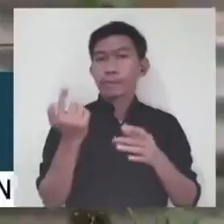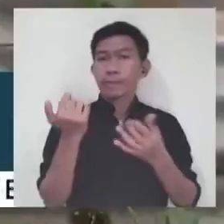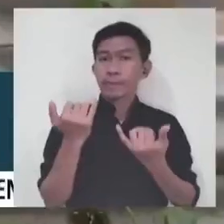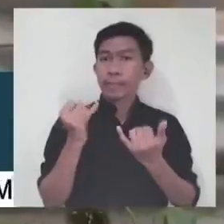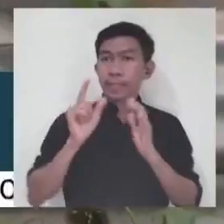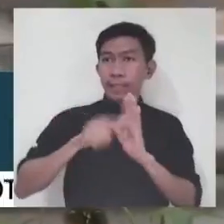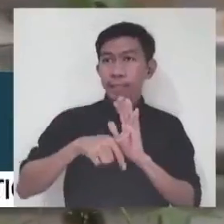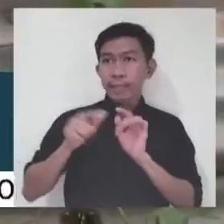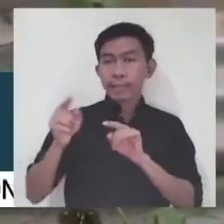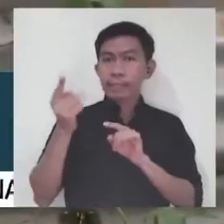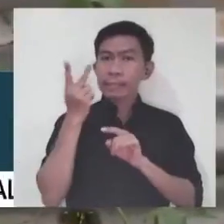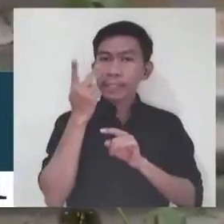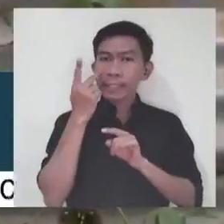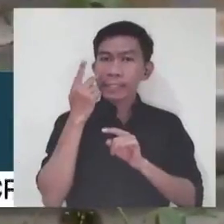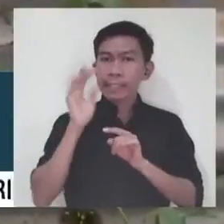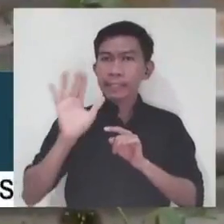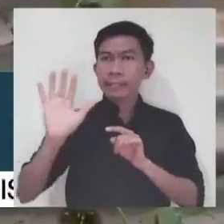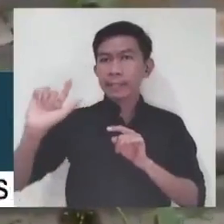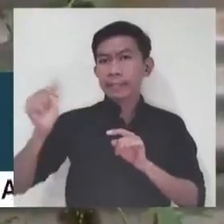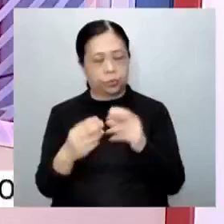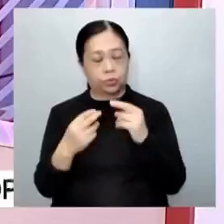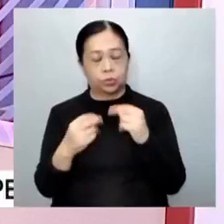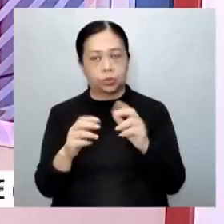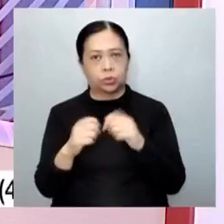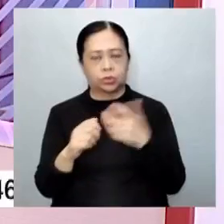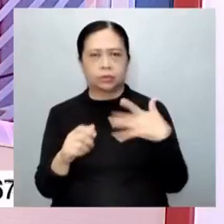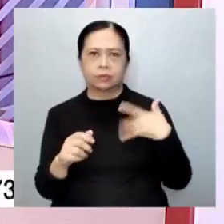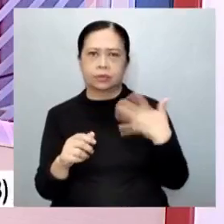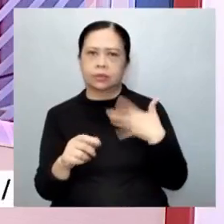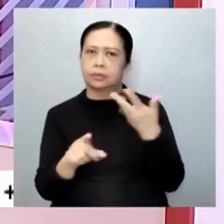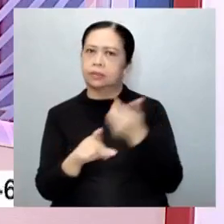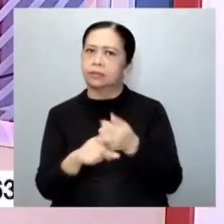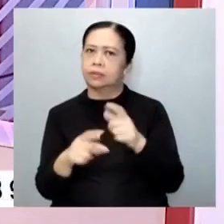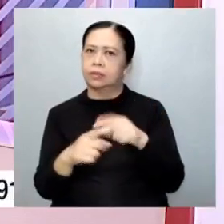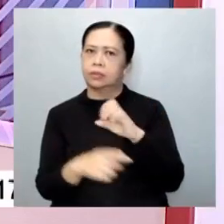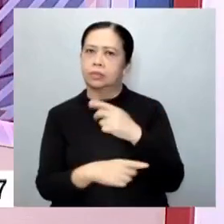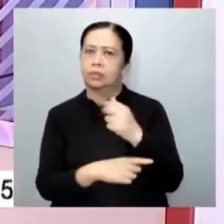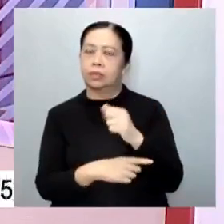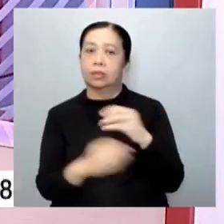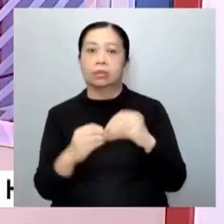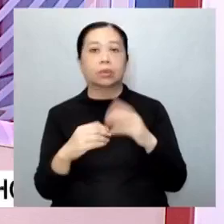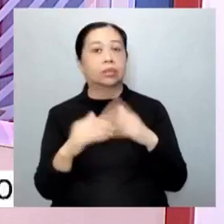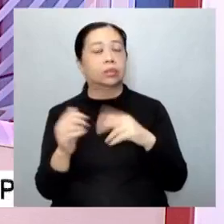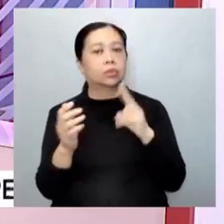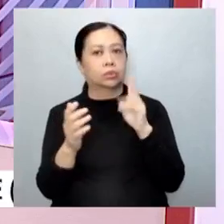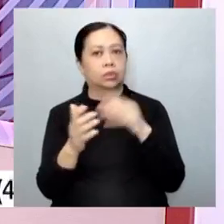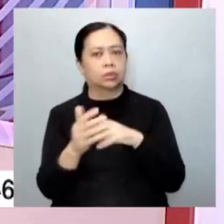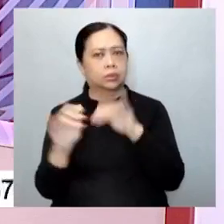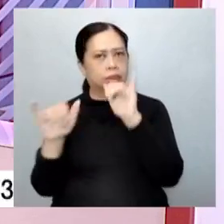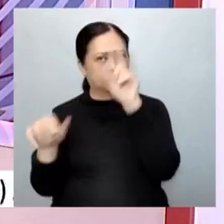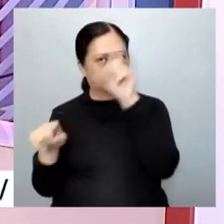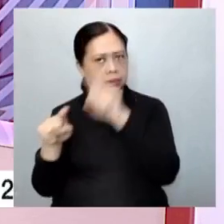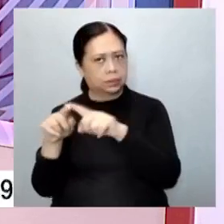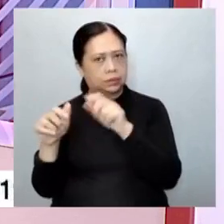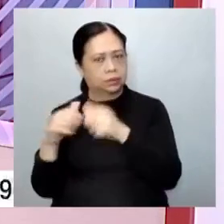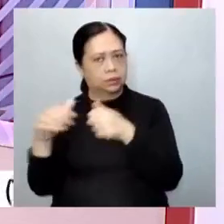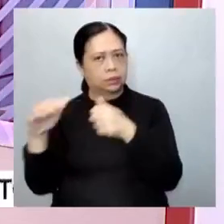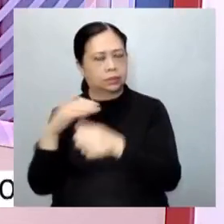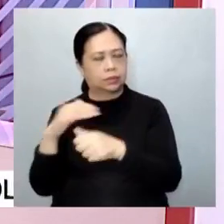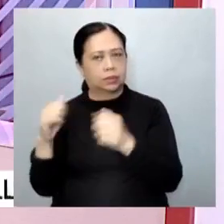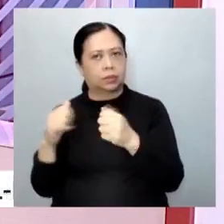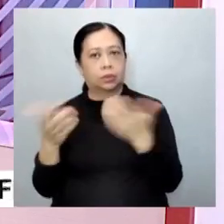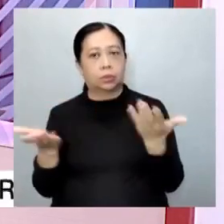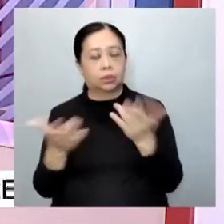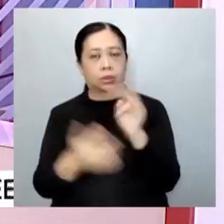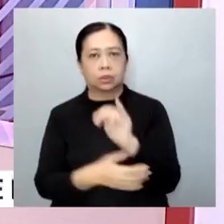local officials after we get down. Today, more than 2,000 are staying in evacuation centers in Ilocos Norte, which has